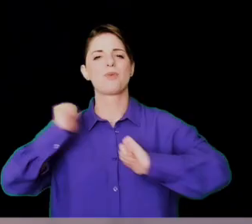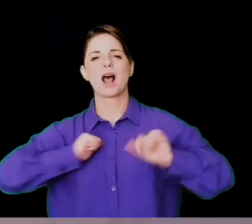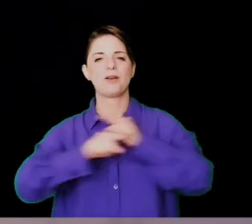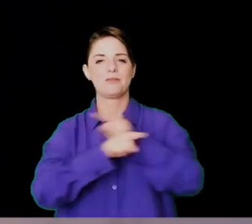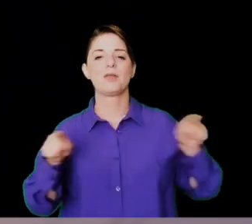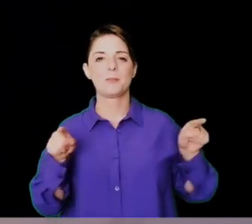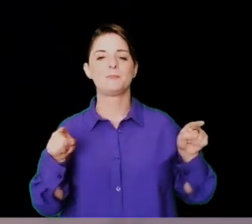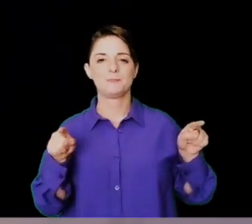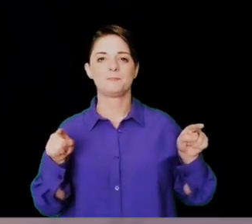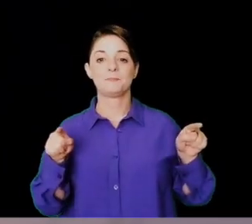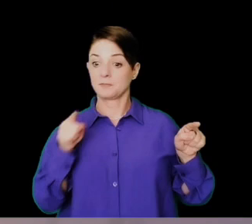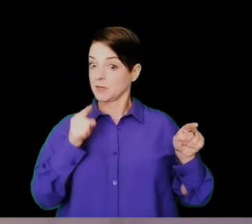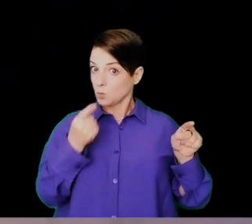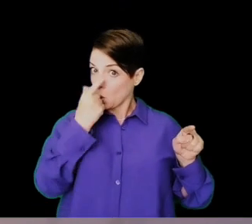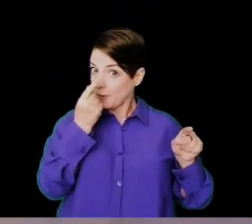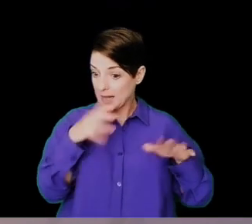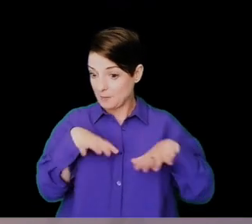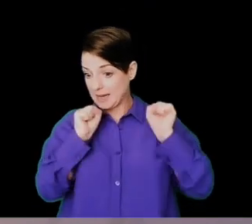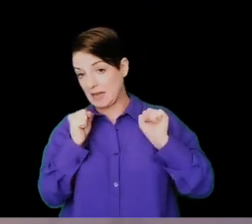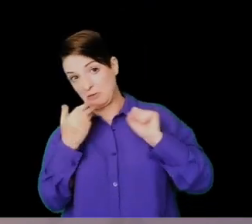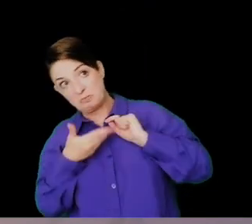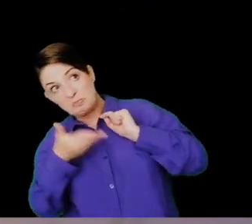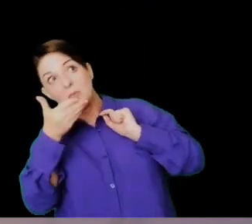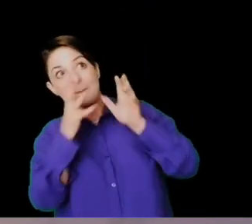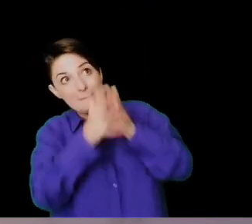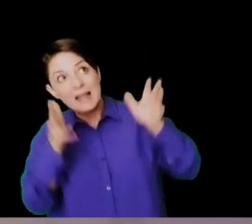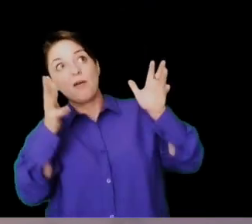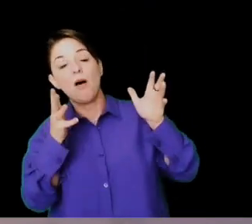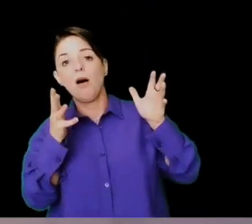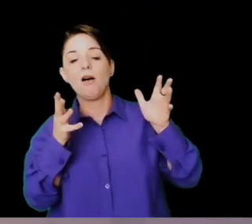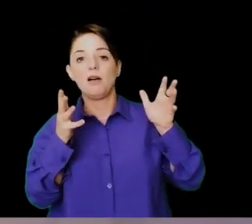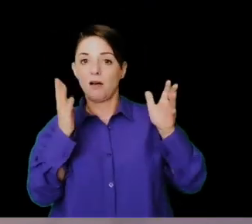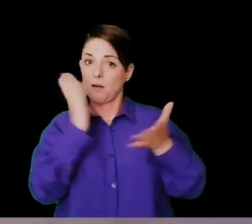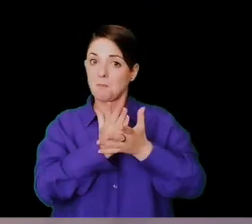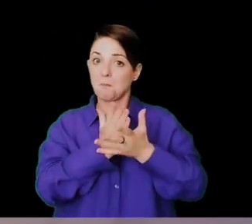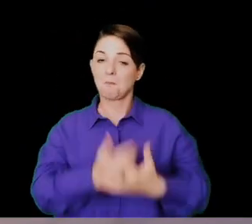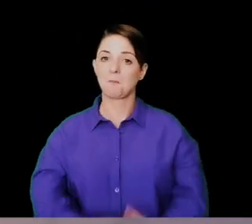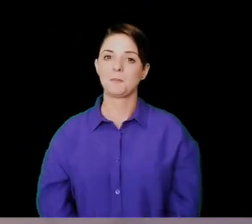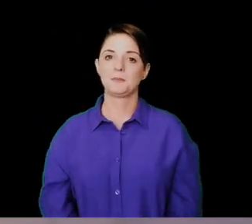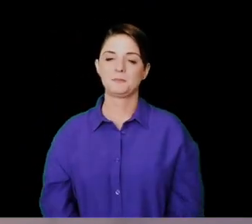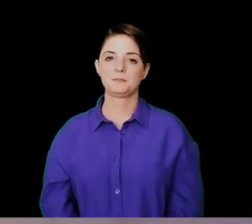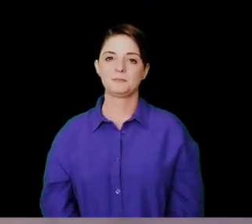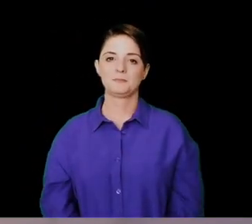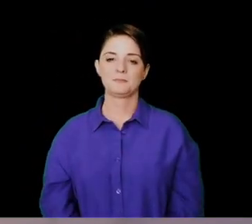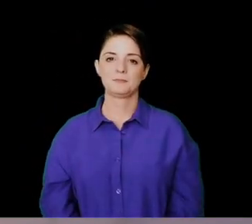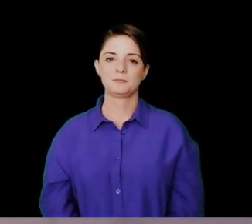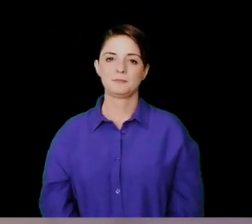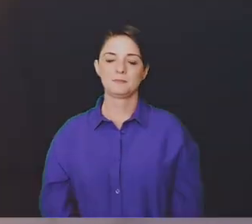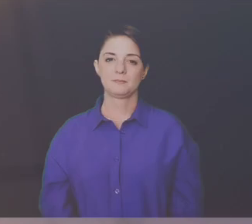immensely proud of them. And I think, this could be the beginning of something much bigger than we've done before.